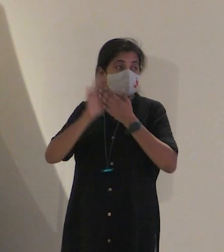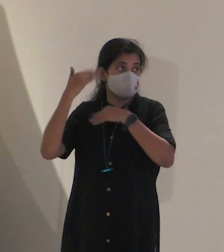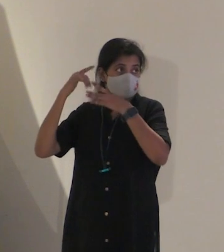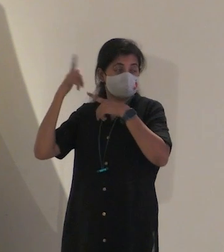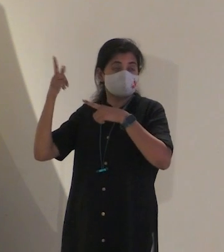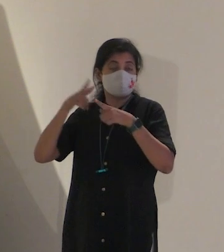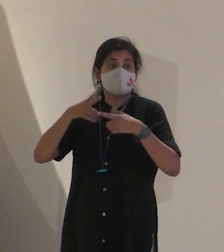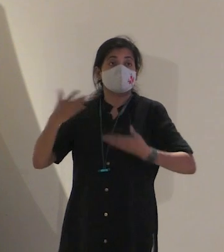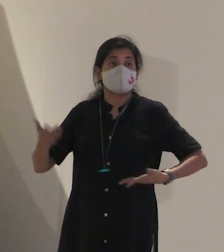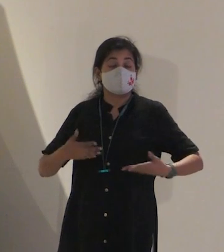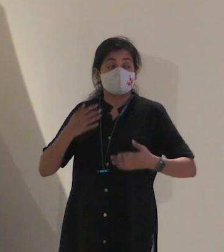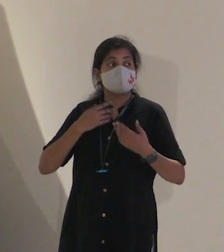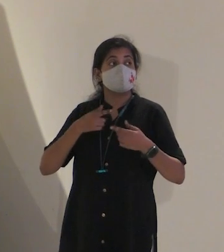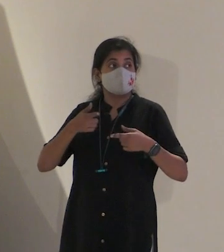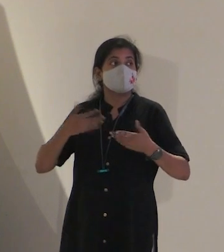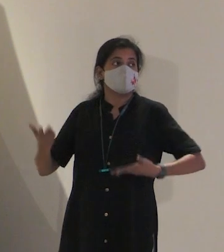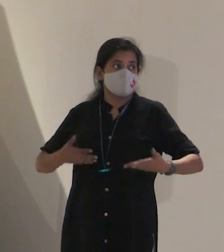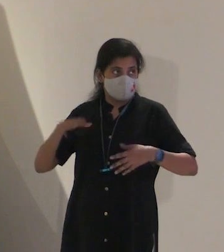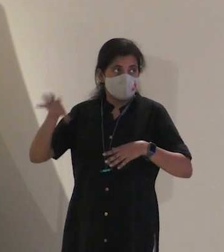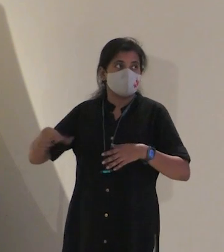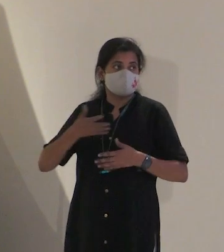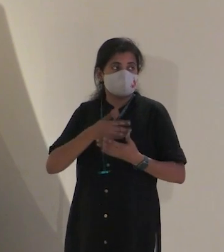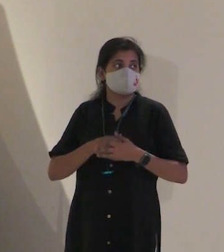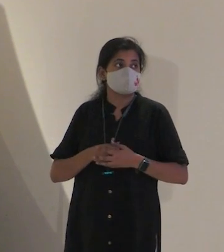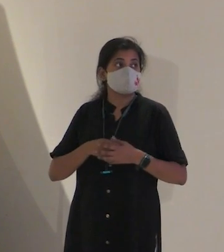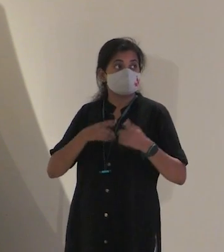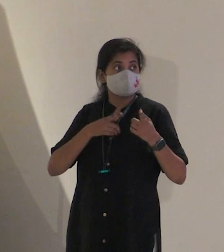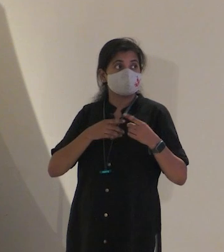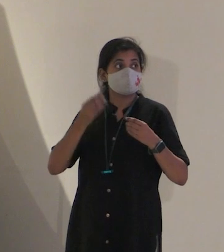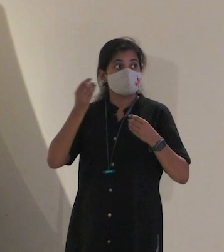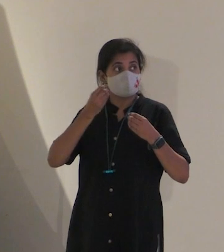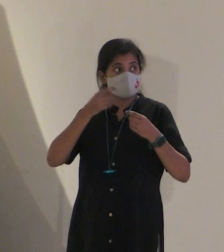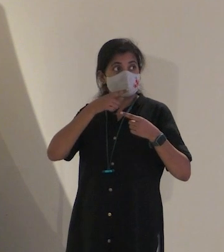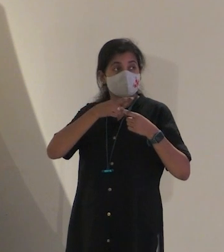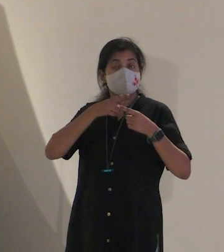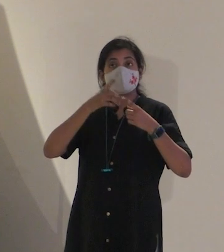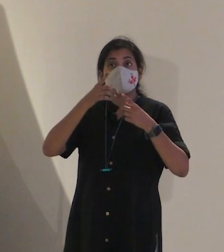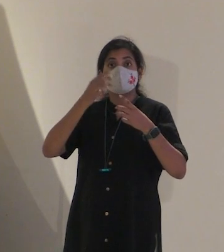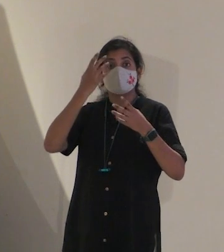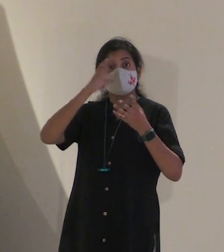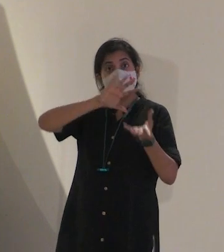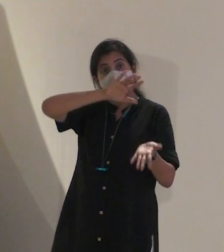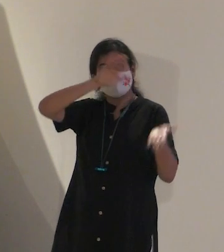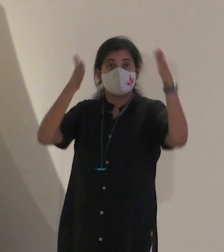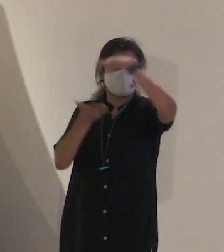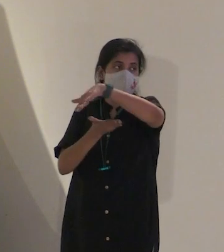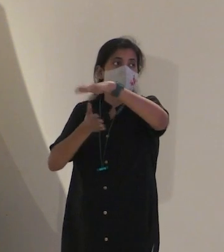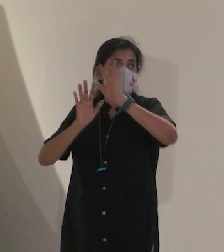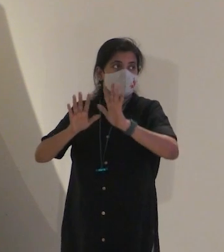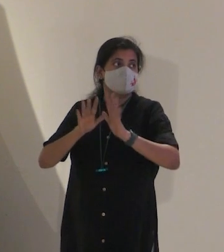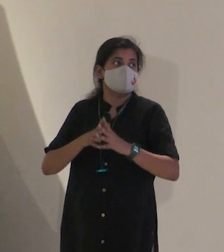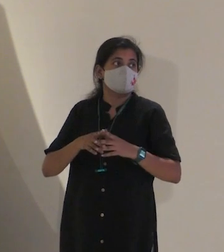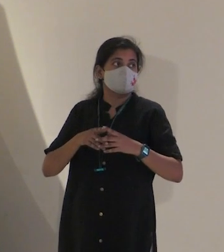Bengal, in the Darbar Hall, where he sort of subverted and turned upside down the